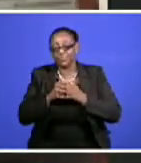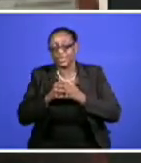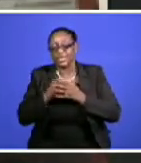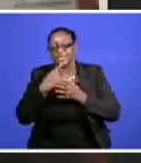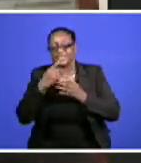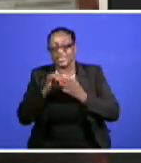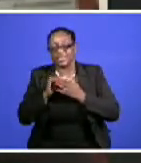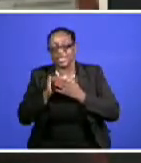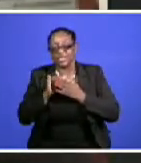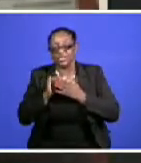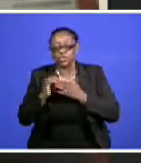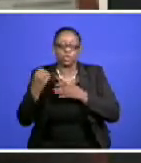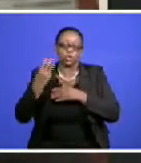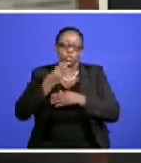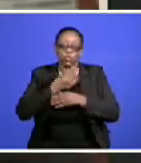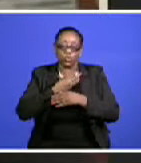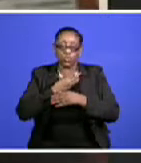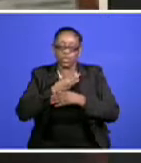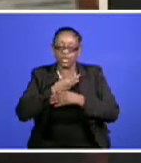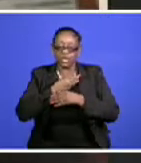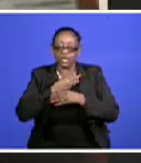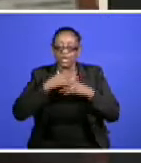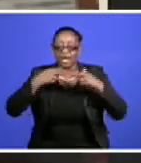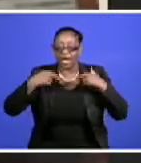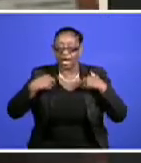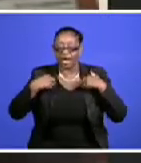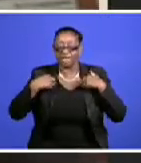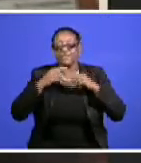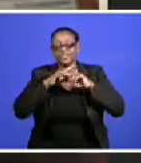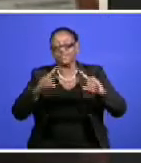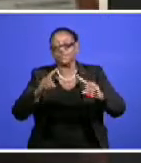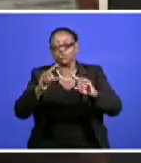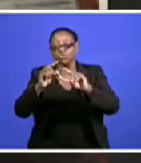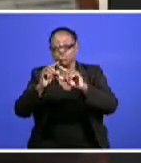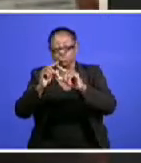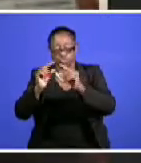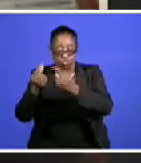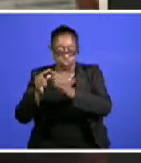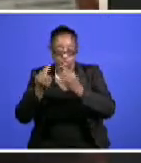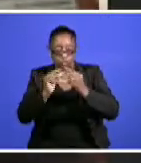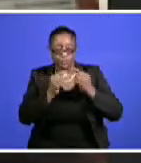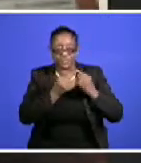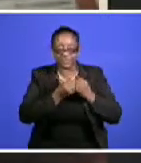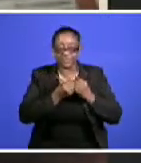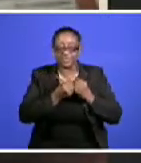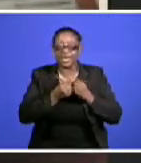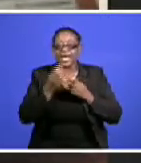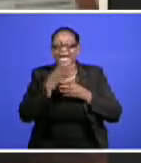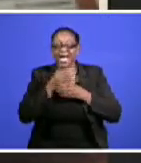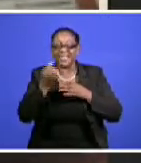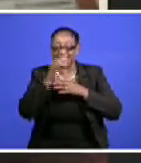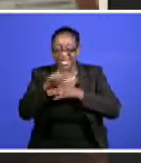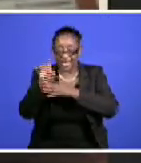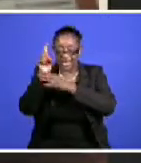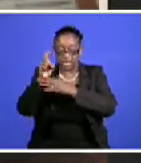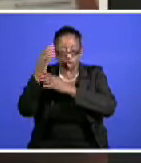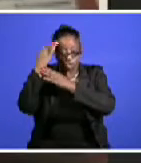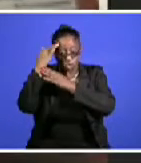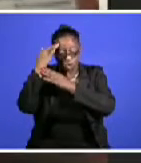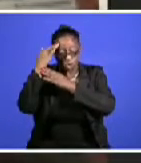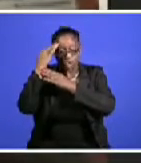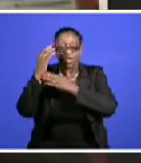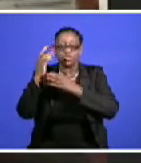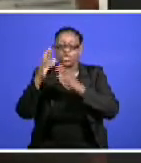matter of the respective agencies that are part of NEMA being truly aware of their roles and